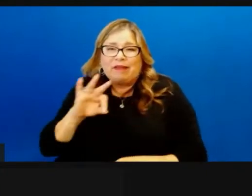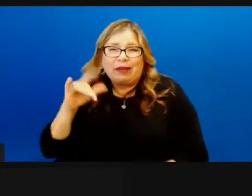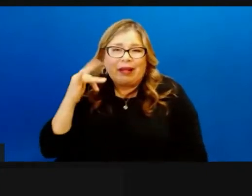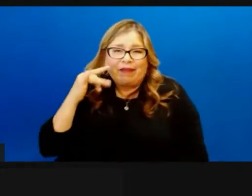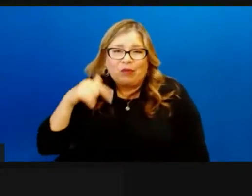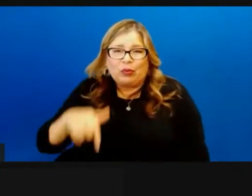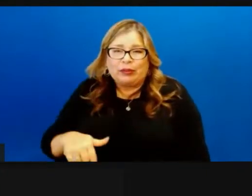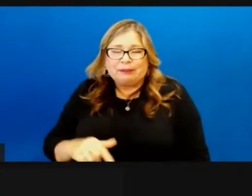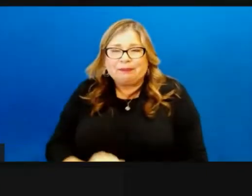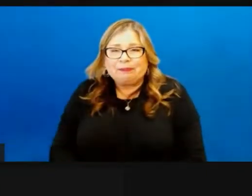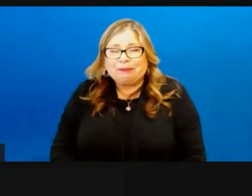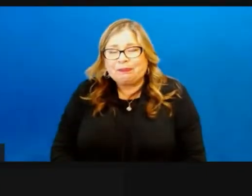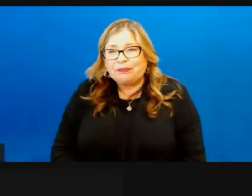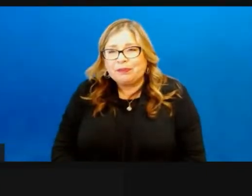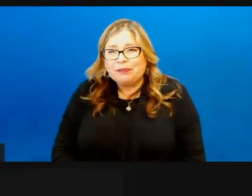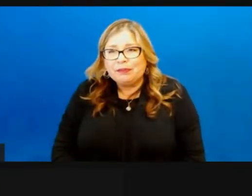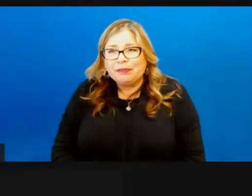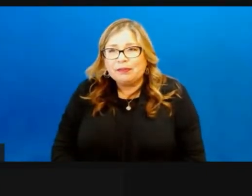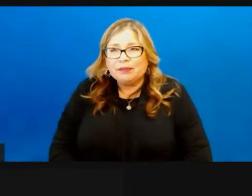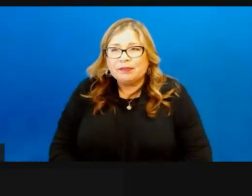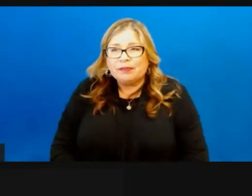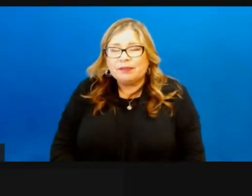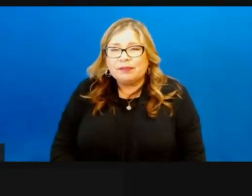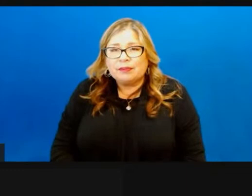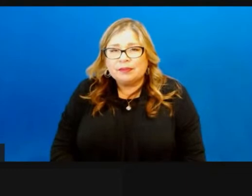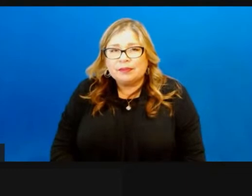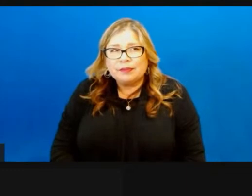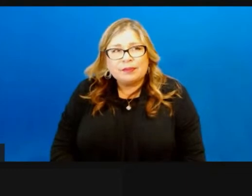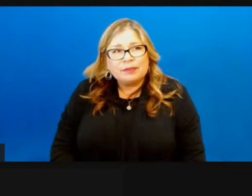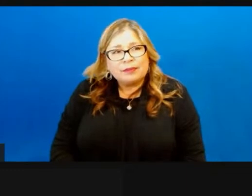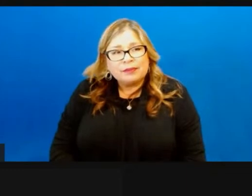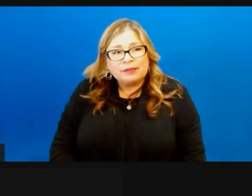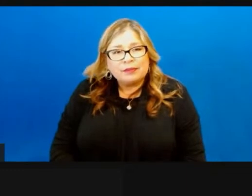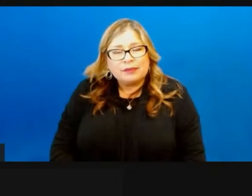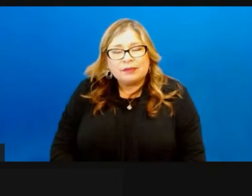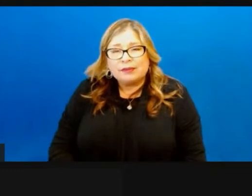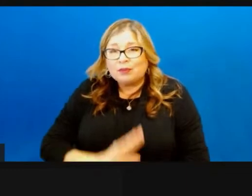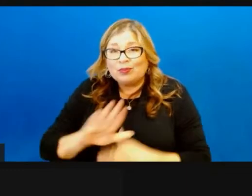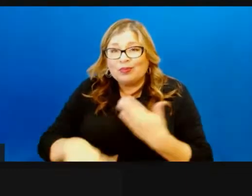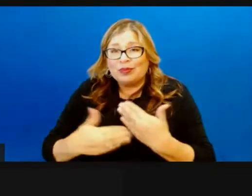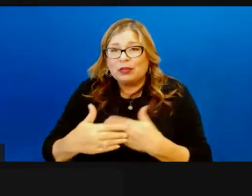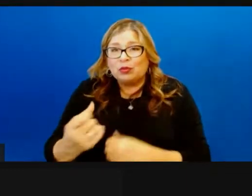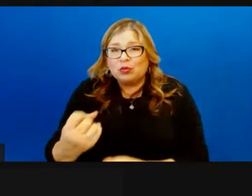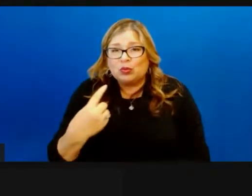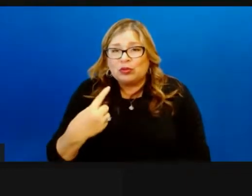The next question comes from Ali Taden with EdSource.